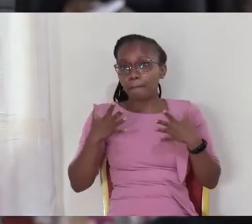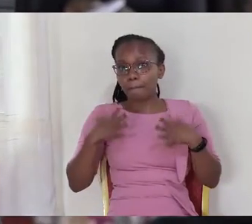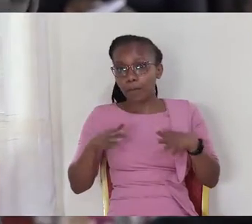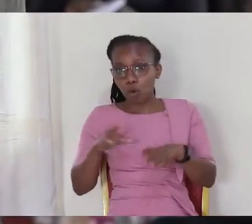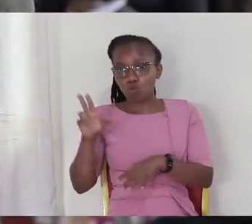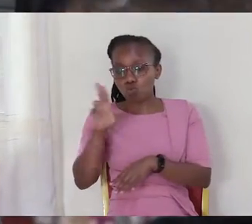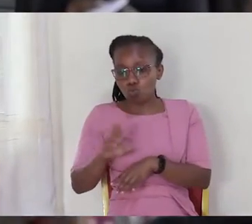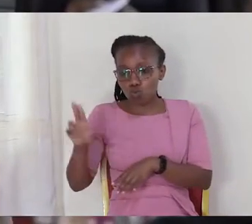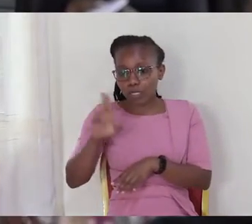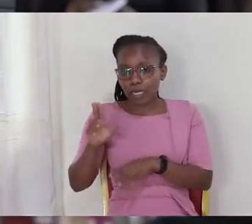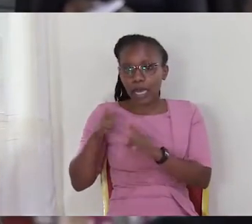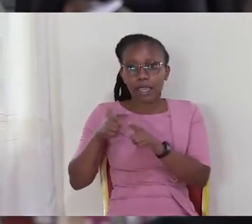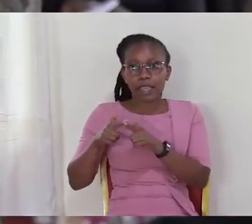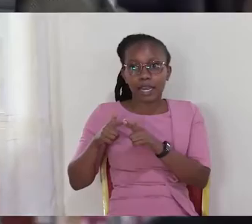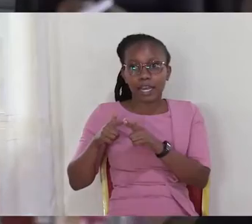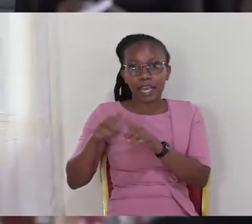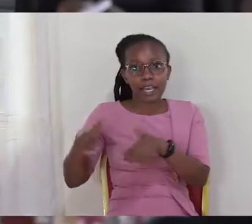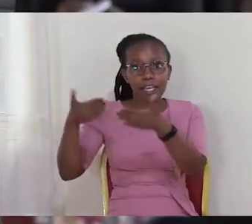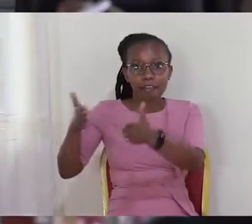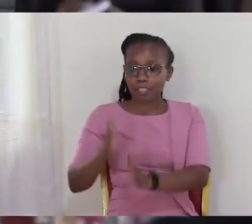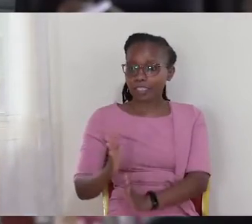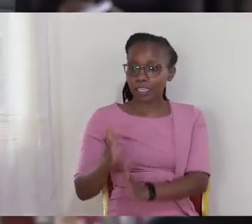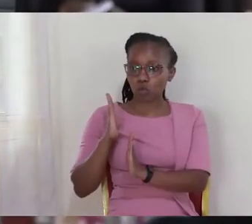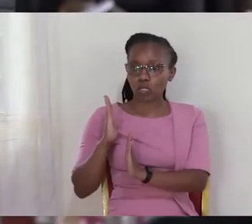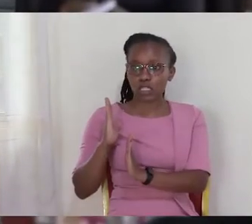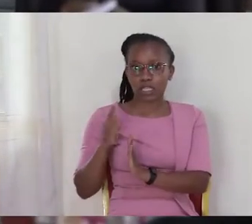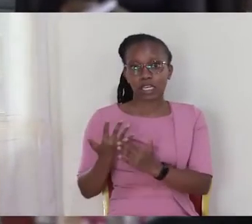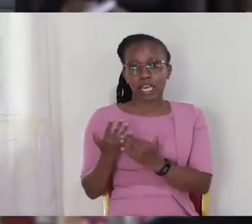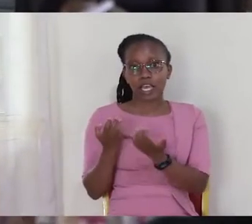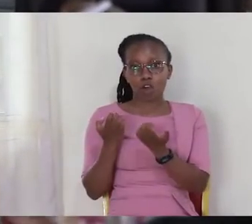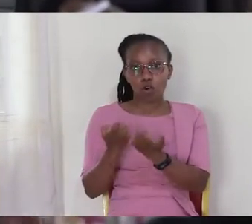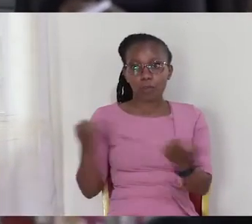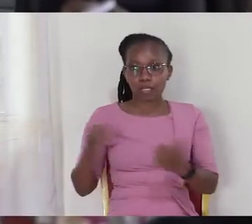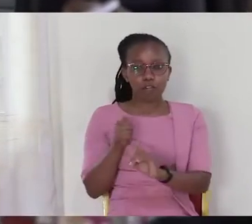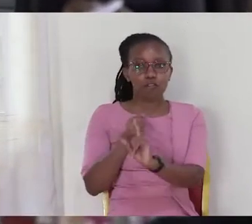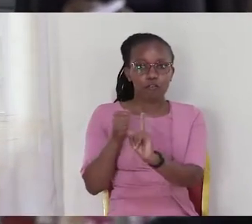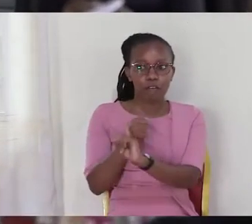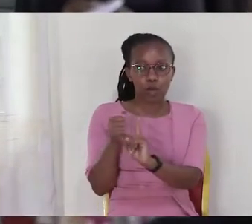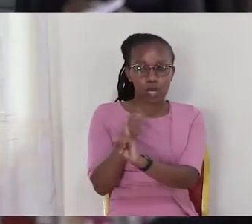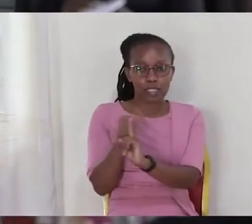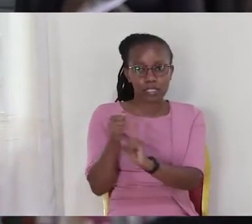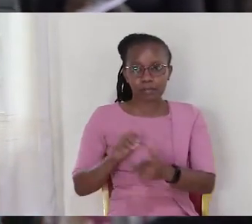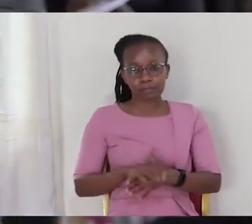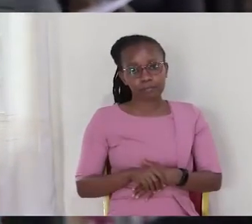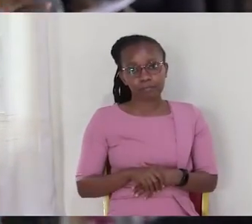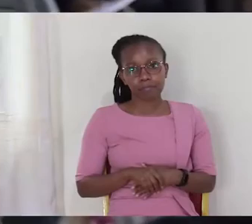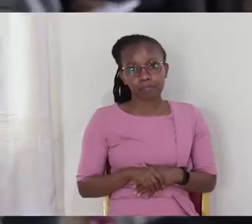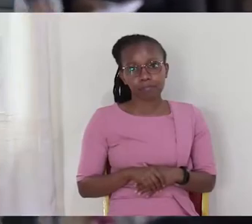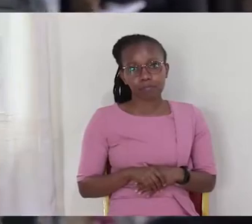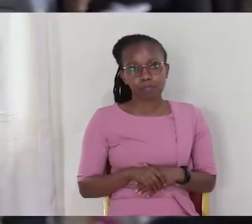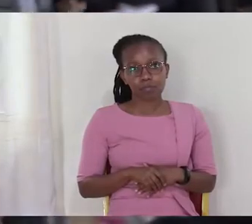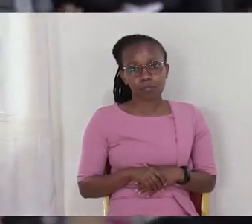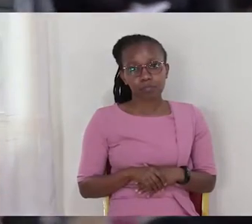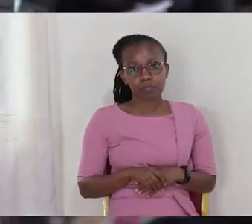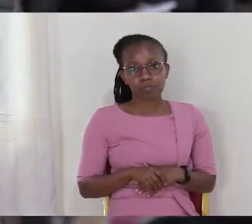and then you give them security informs and equipment to commit violence. So this is the